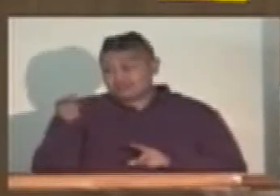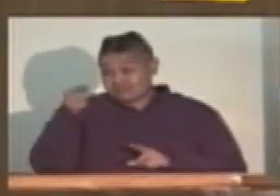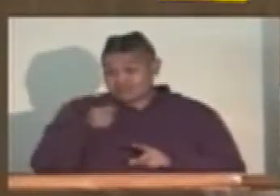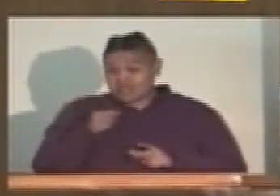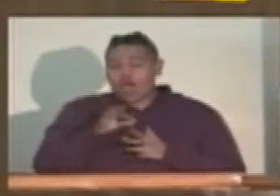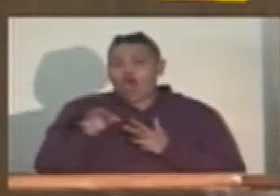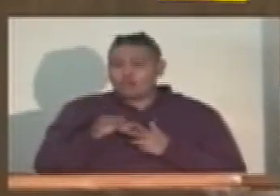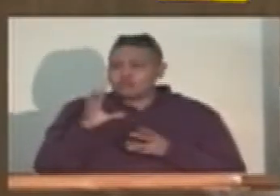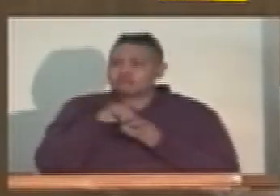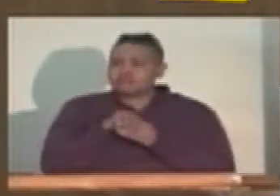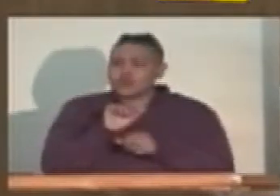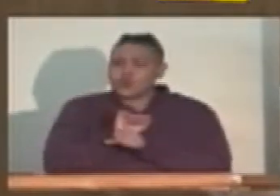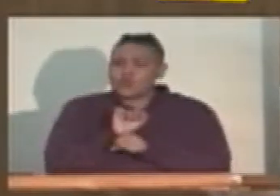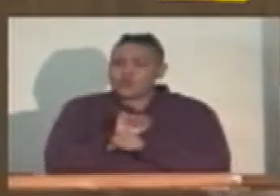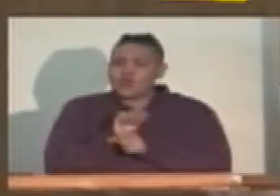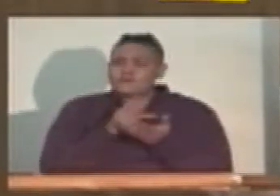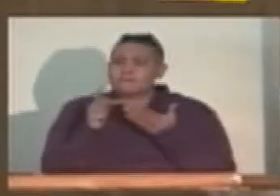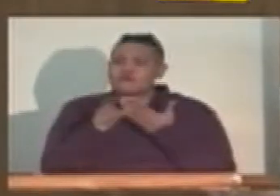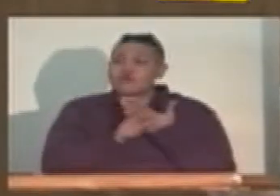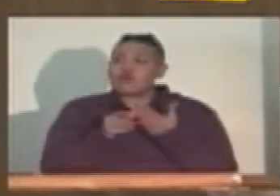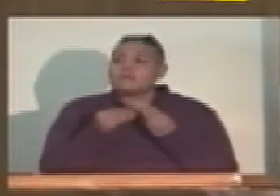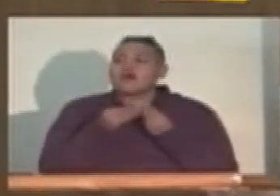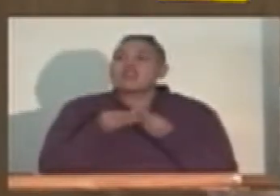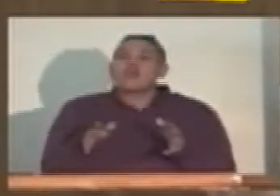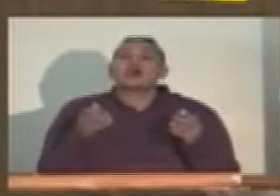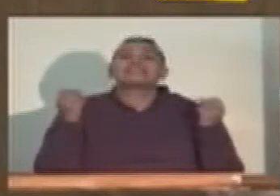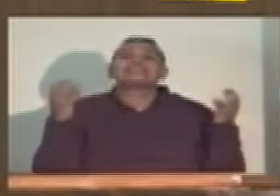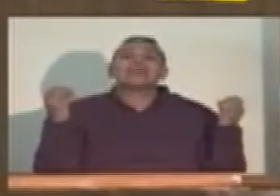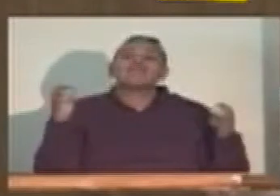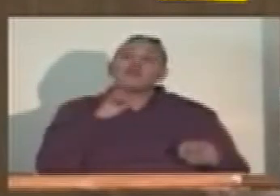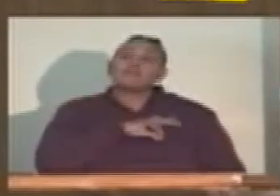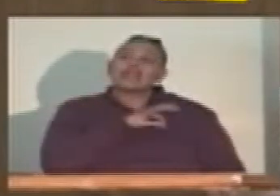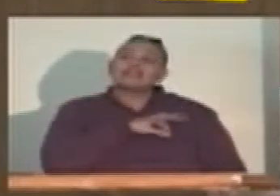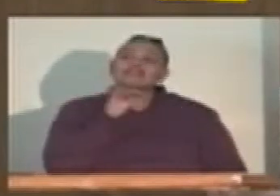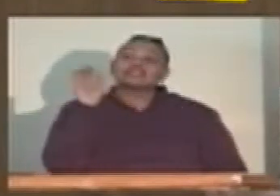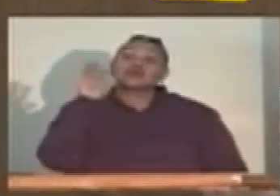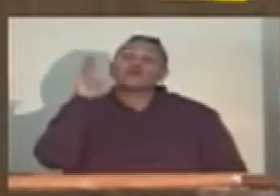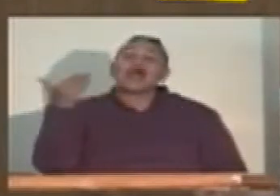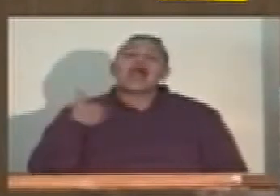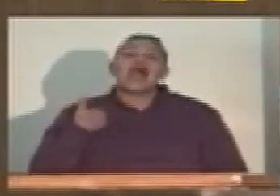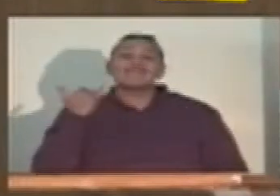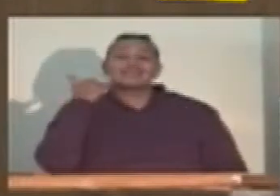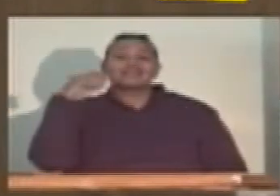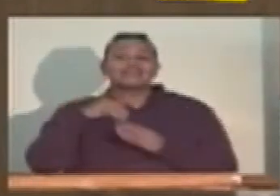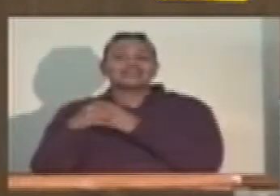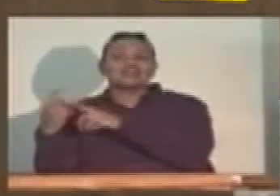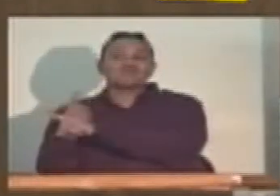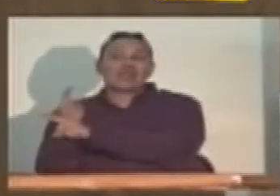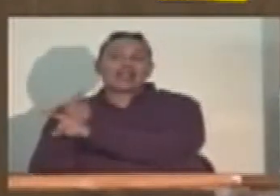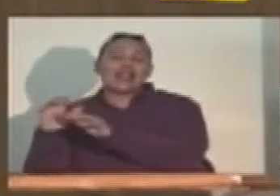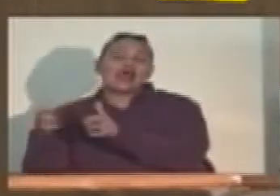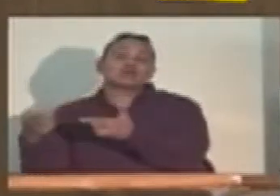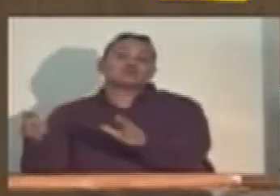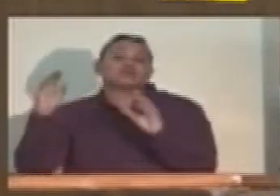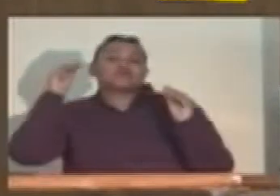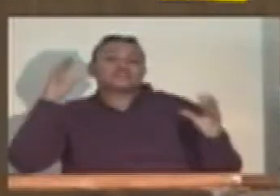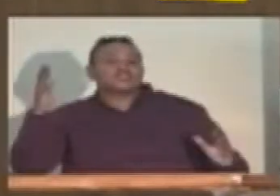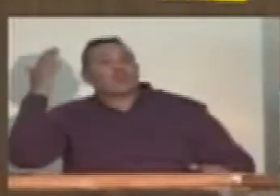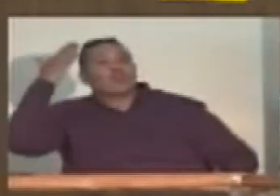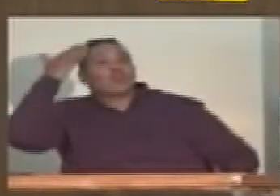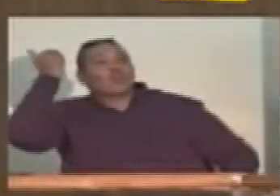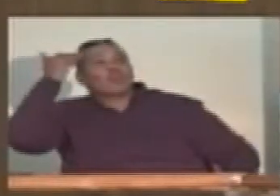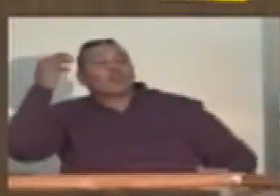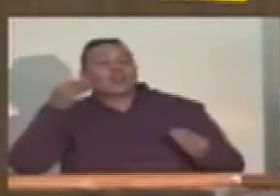to work in the program have lost several benefits which they would have had if they were the regular classroom teachers, and